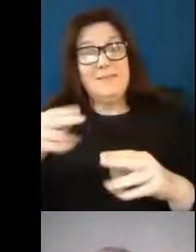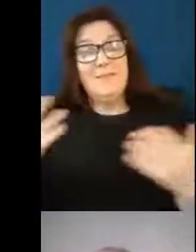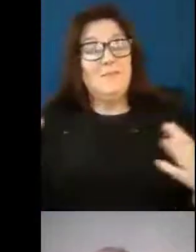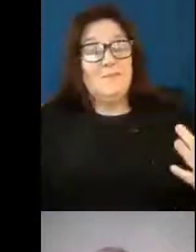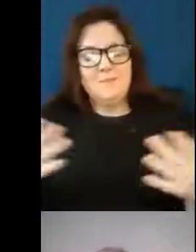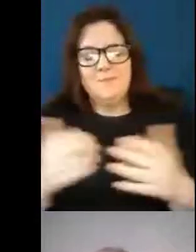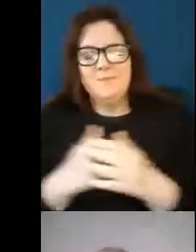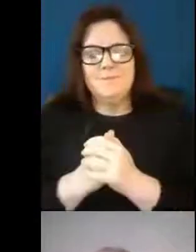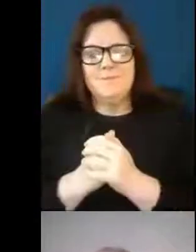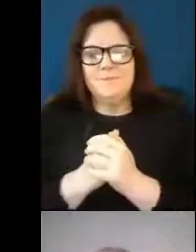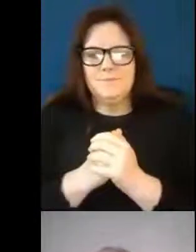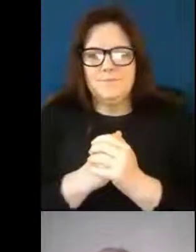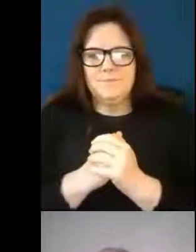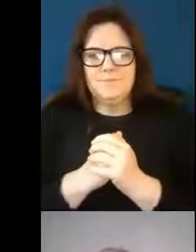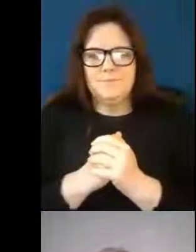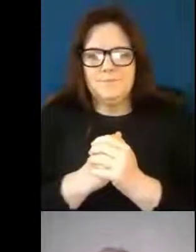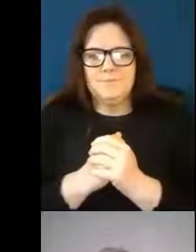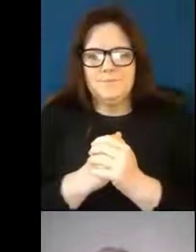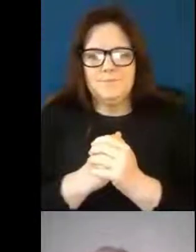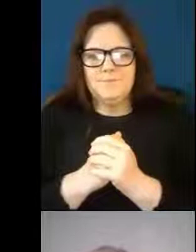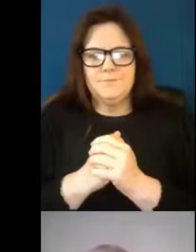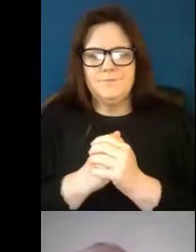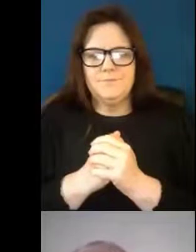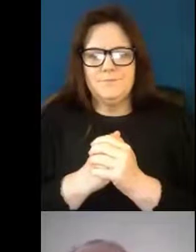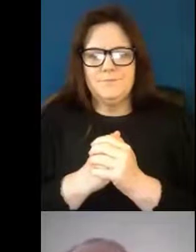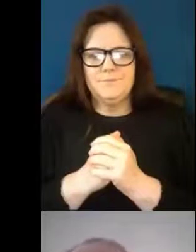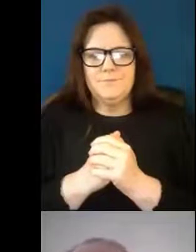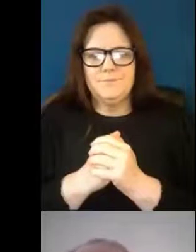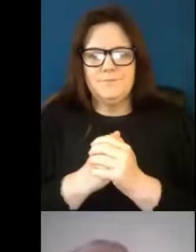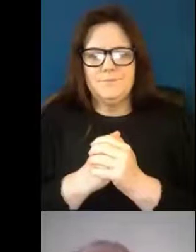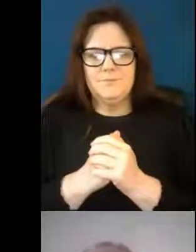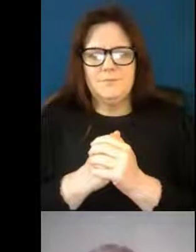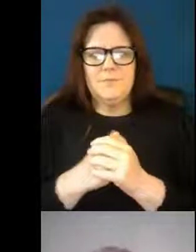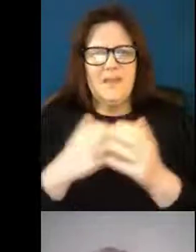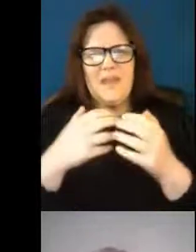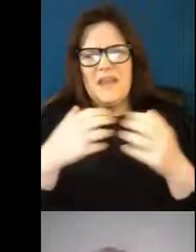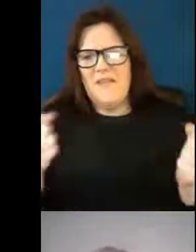never been, I think, perhaps maybe in the